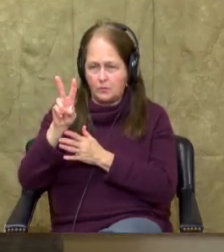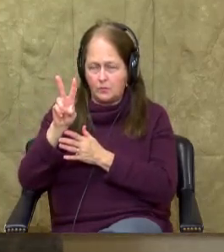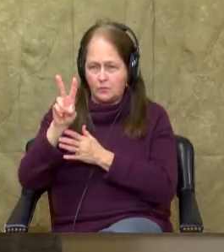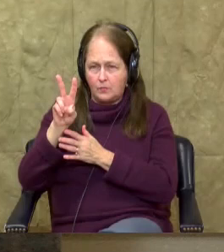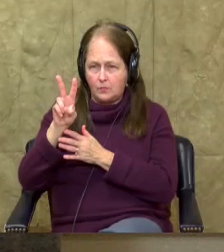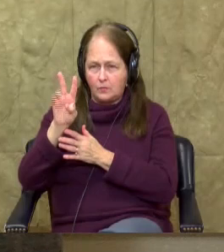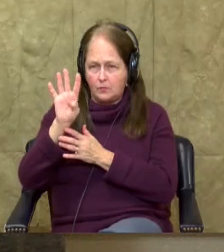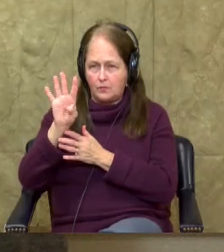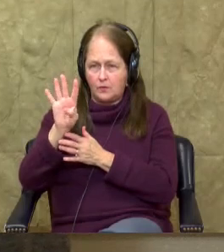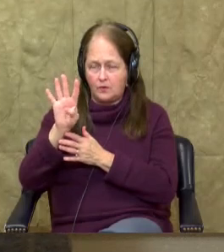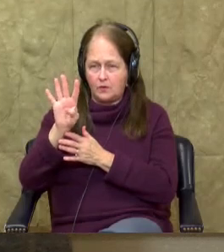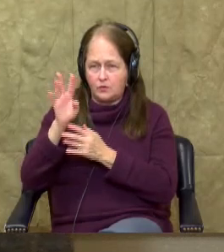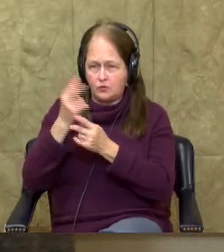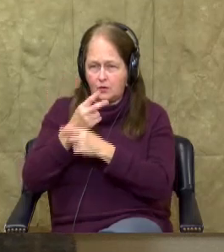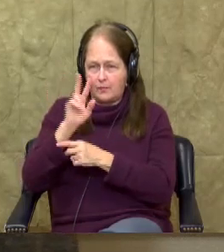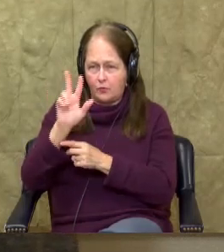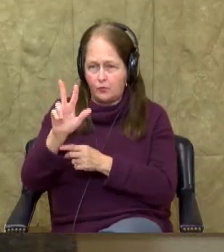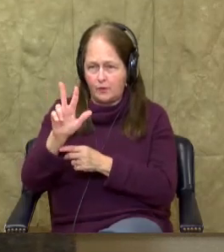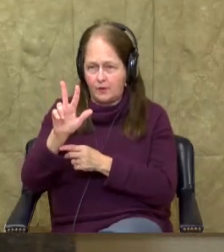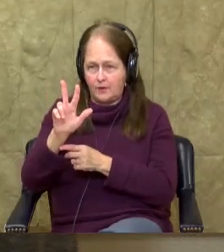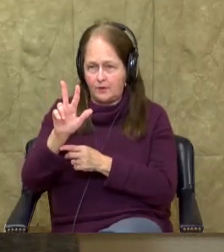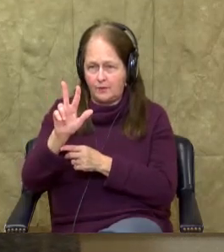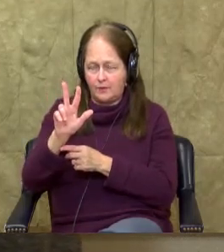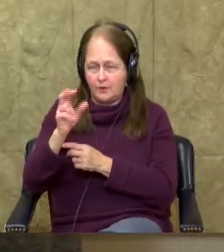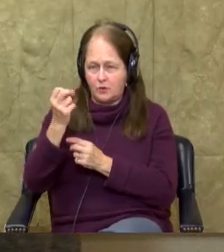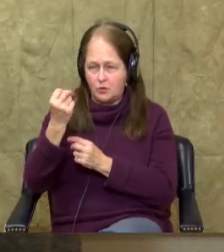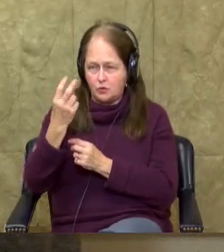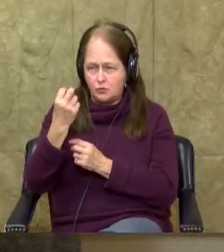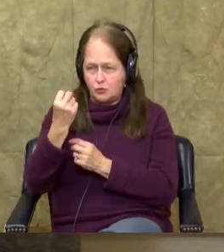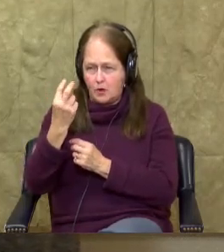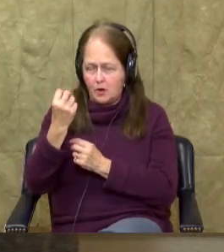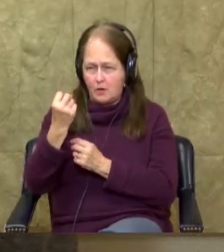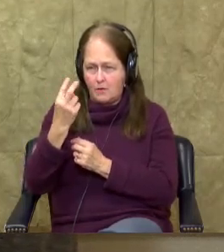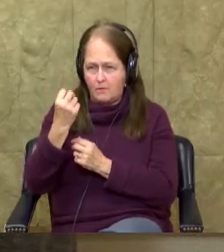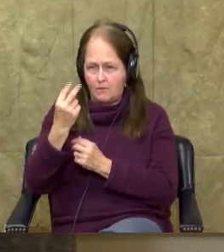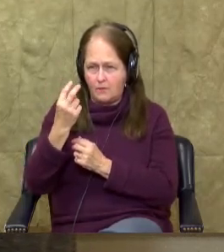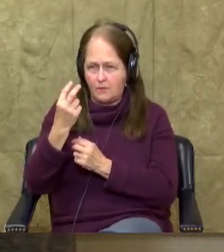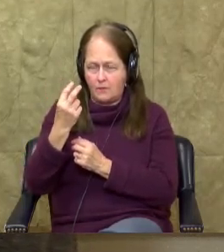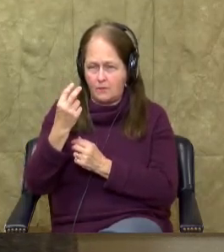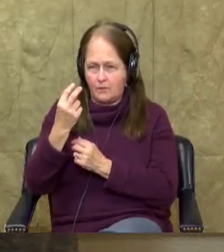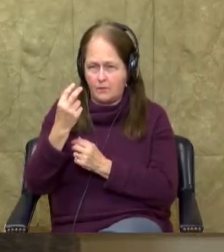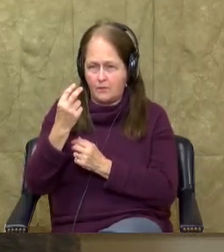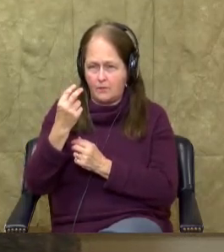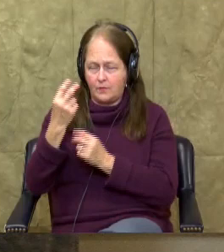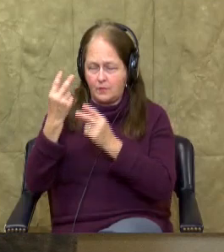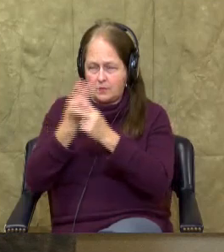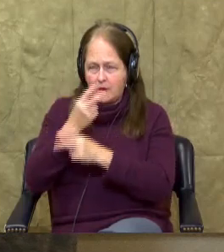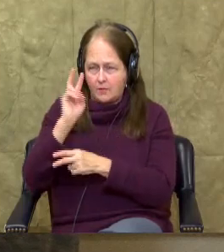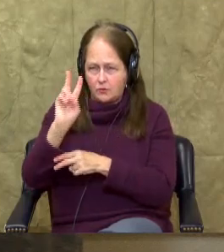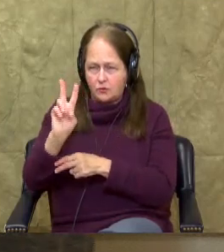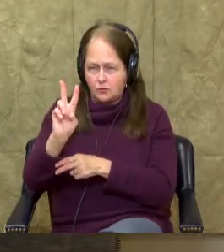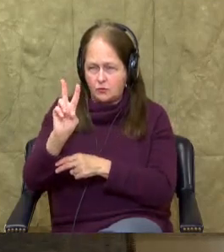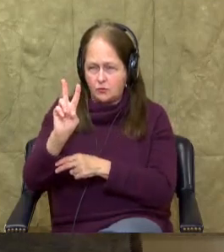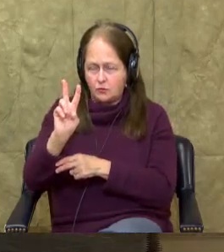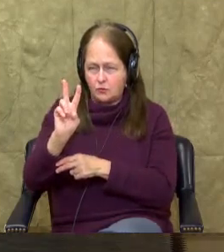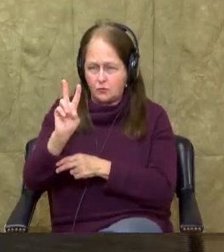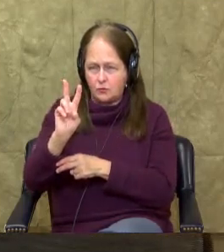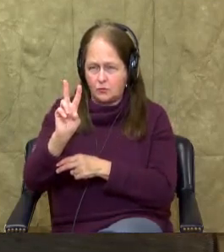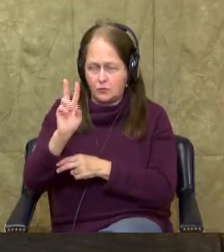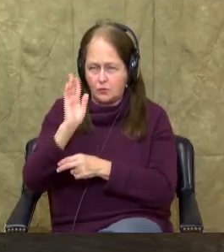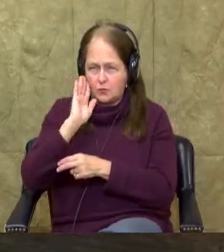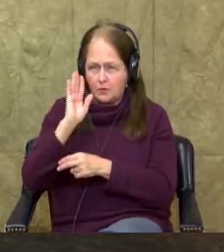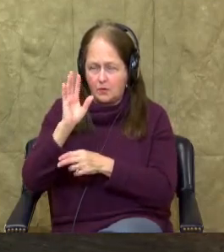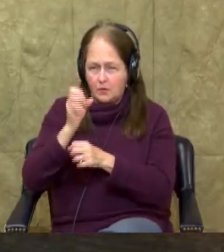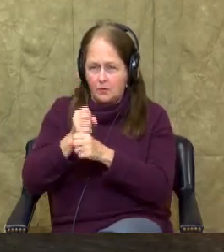So 4 times 3 is 12, and then you do that times 2, and you